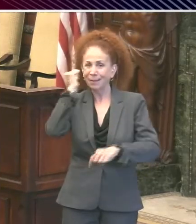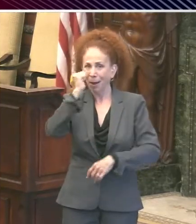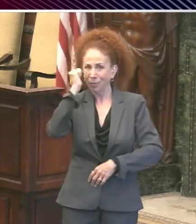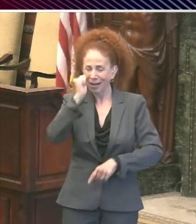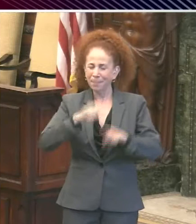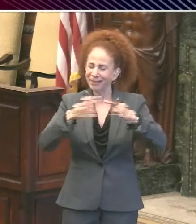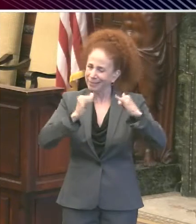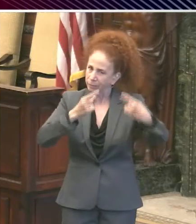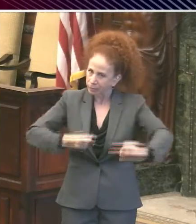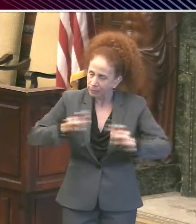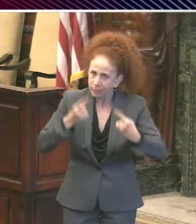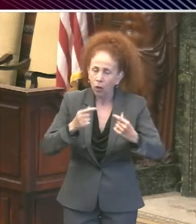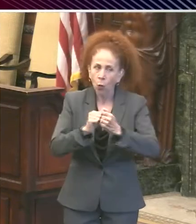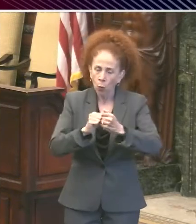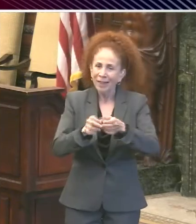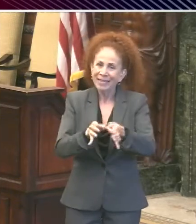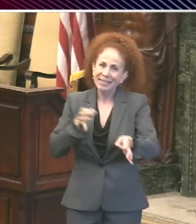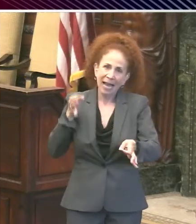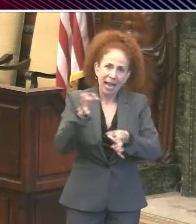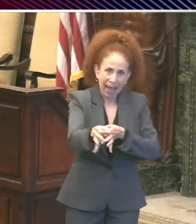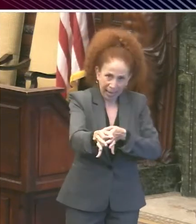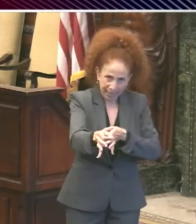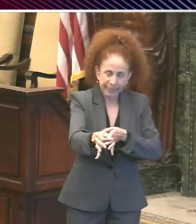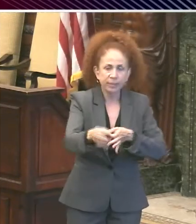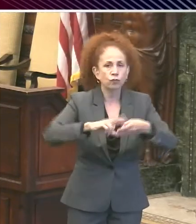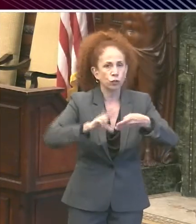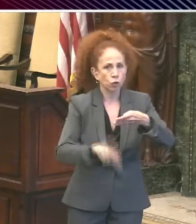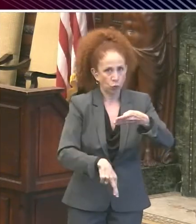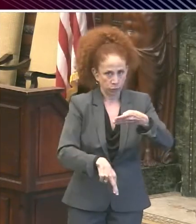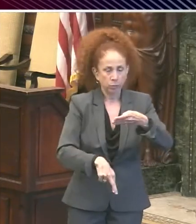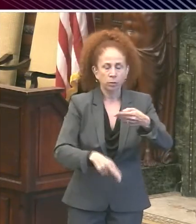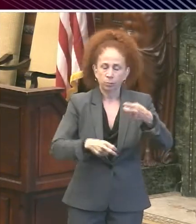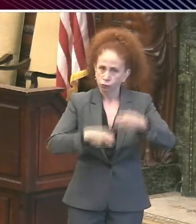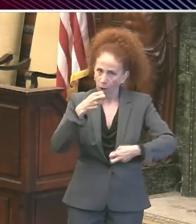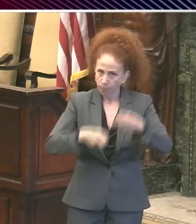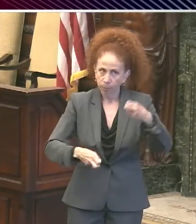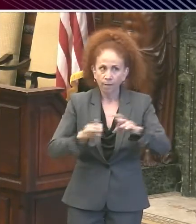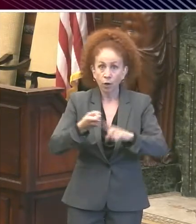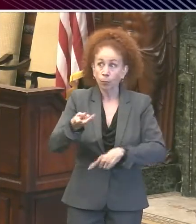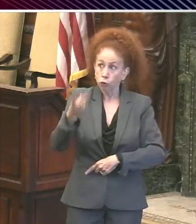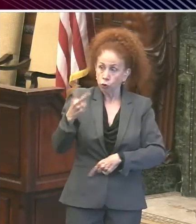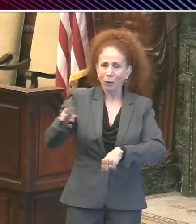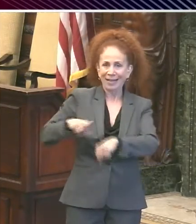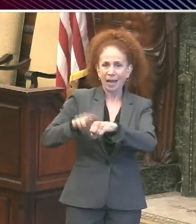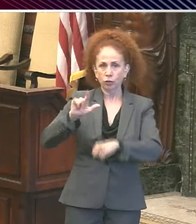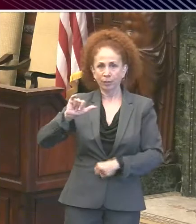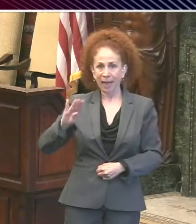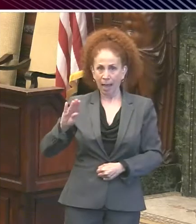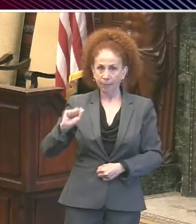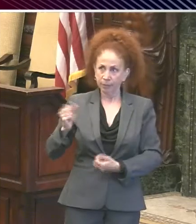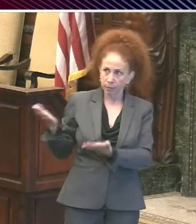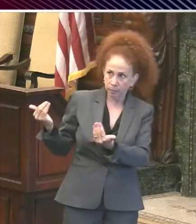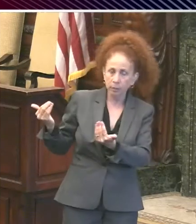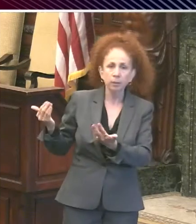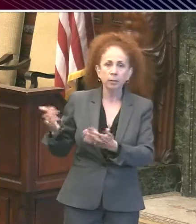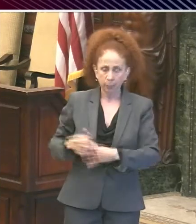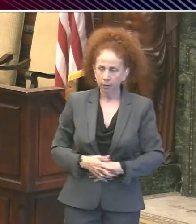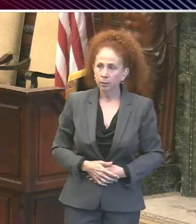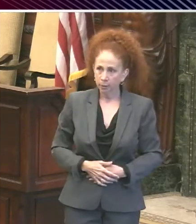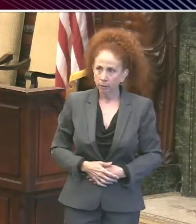have problems with long delays in reporting out test results from 2 national laboratories that are responsible for a